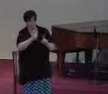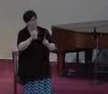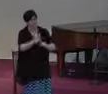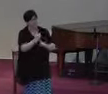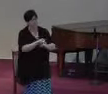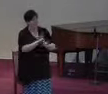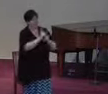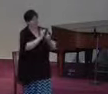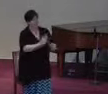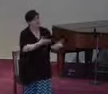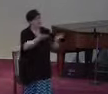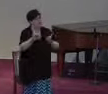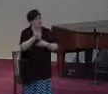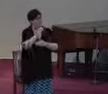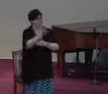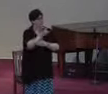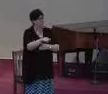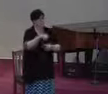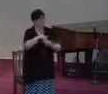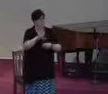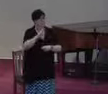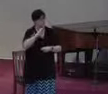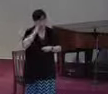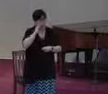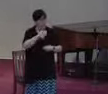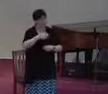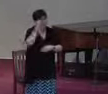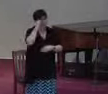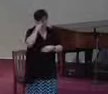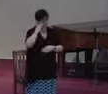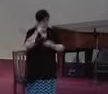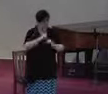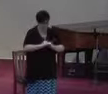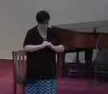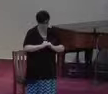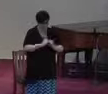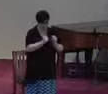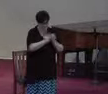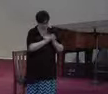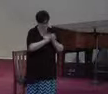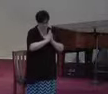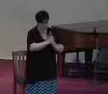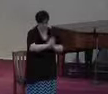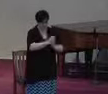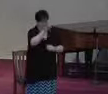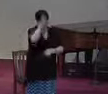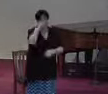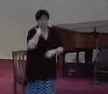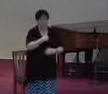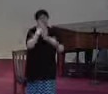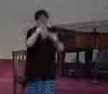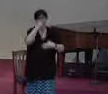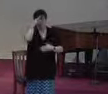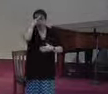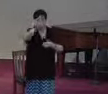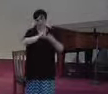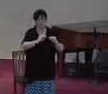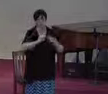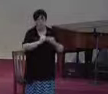Would you bow your heads with me in prayer? Father, we thank you for your word, for the power